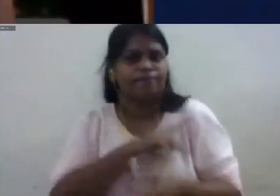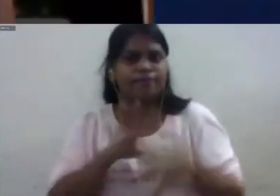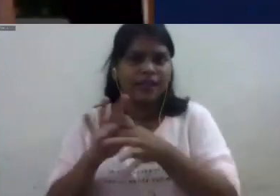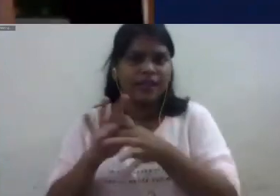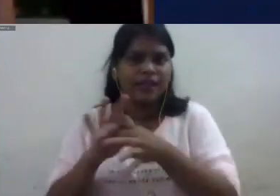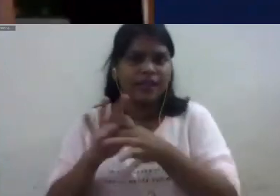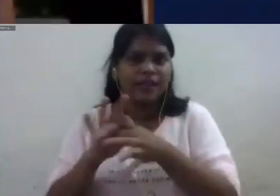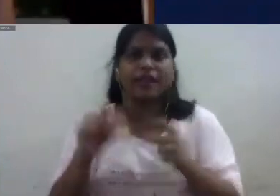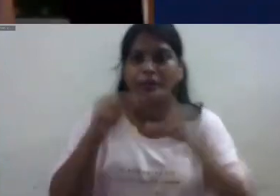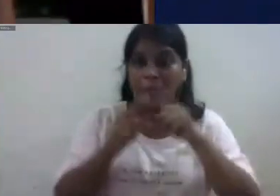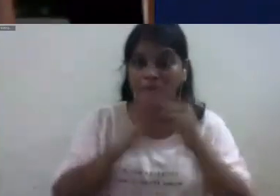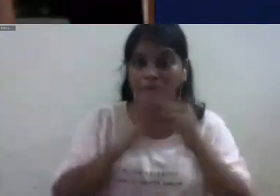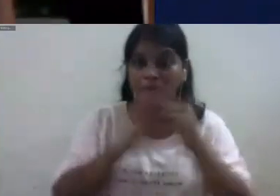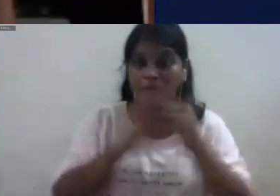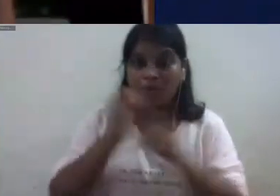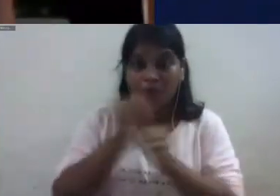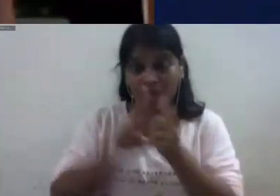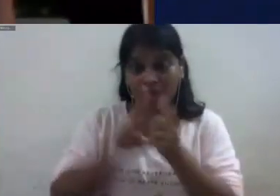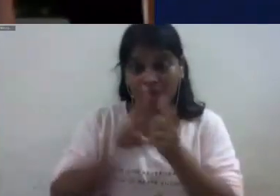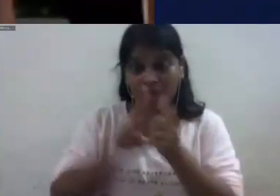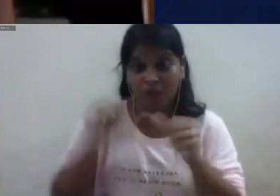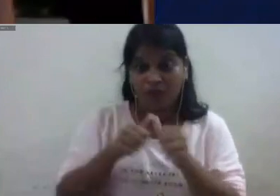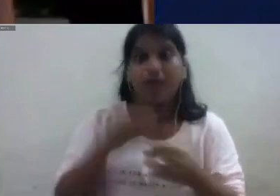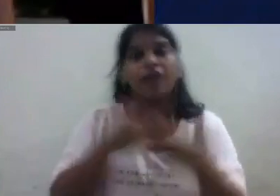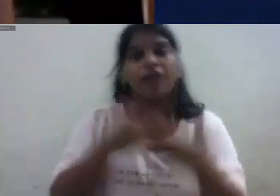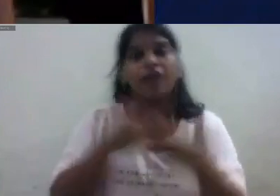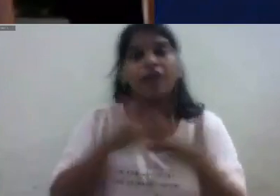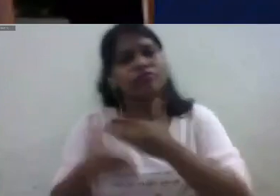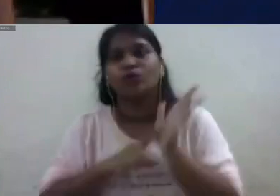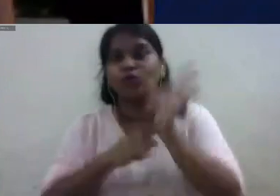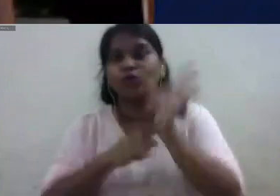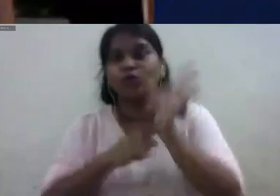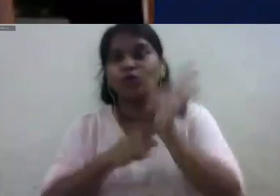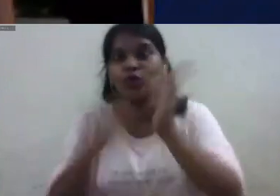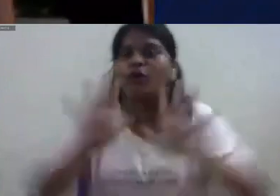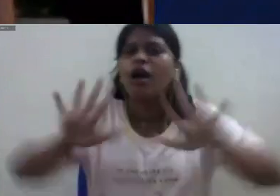Patagonia apparel and the Ford VTO that you just showed about